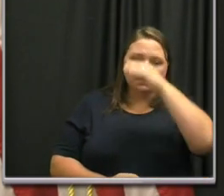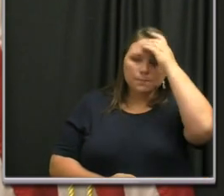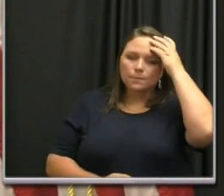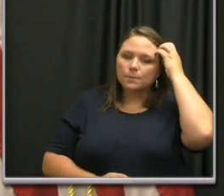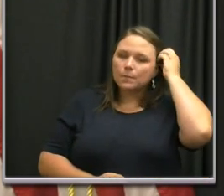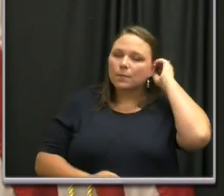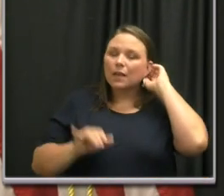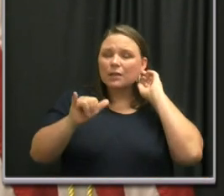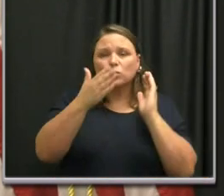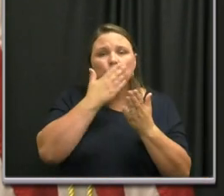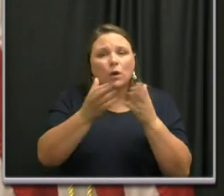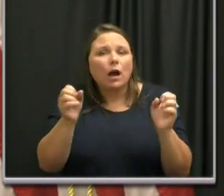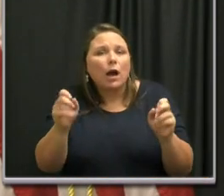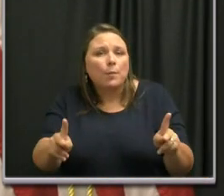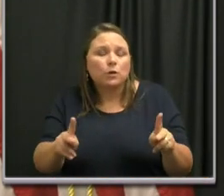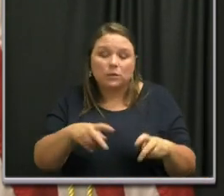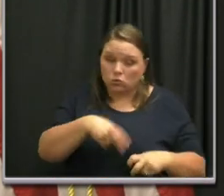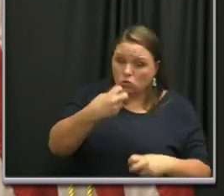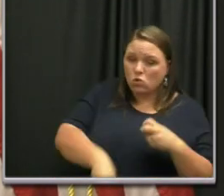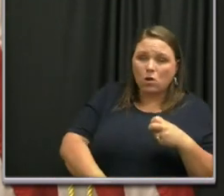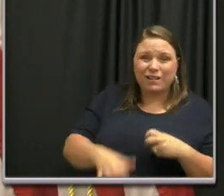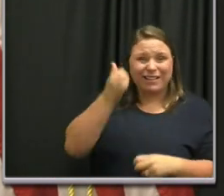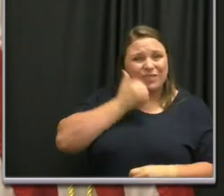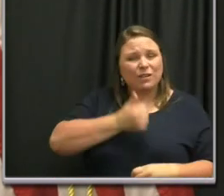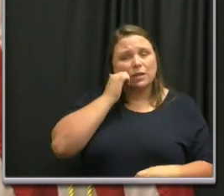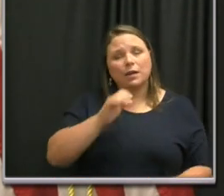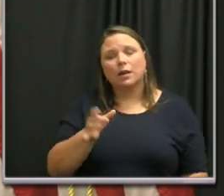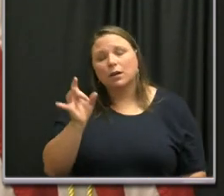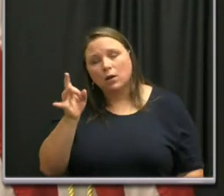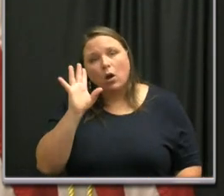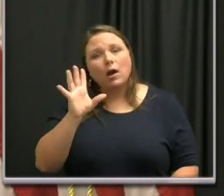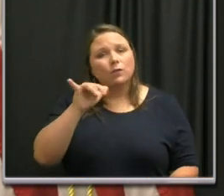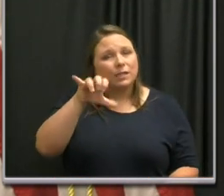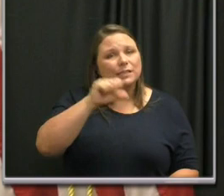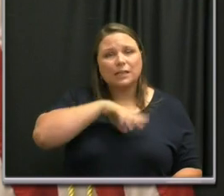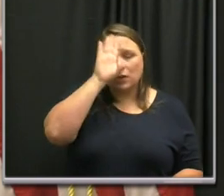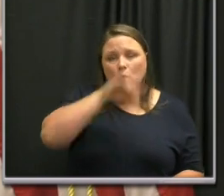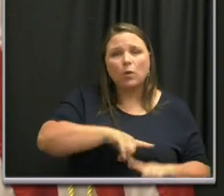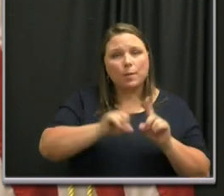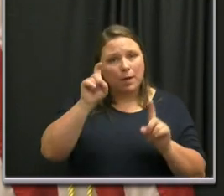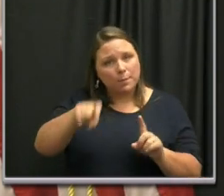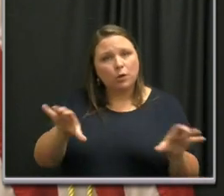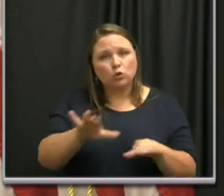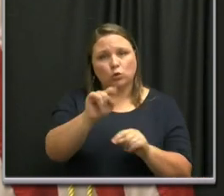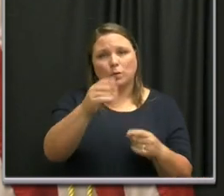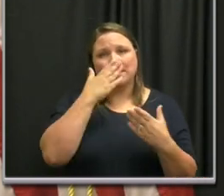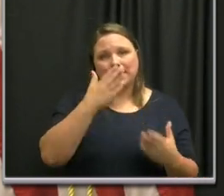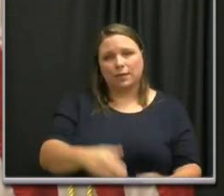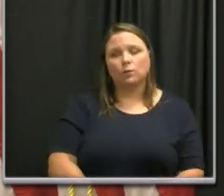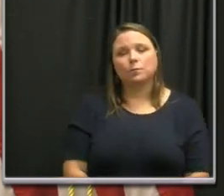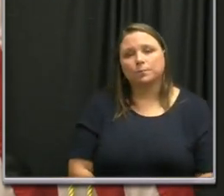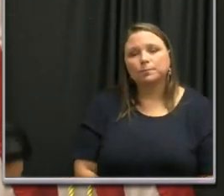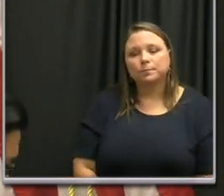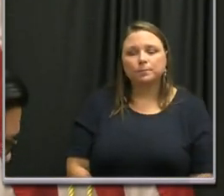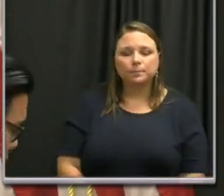It's our opportunity. It's super hard every day, for sure, but let's get that done. Thank you, Harriet.